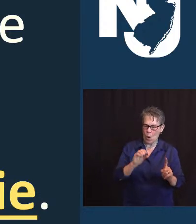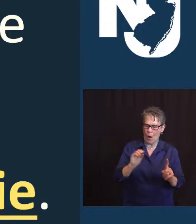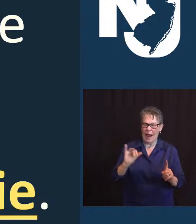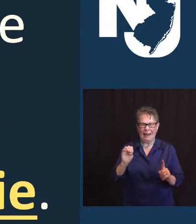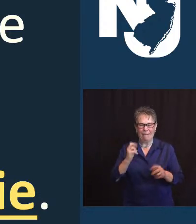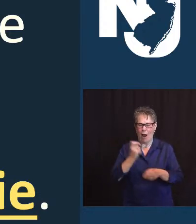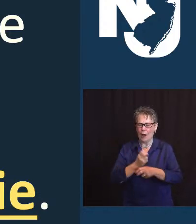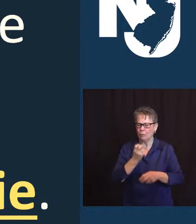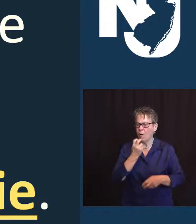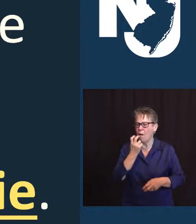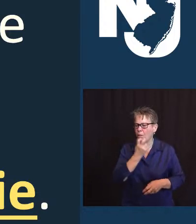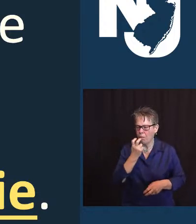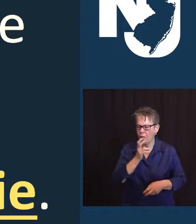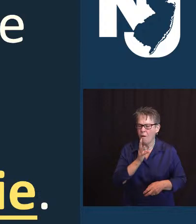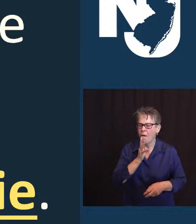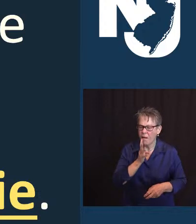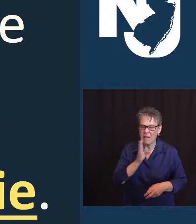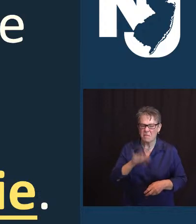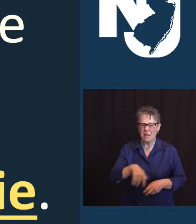nj.gov/OOIE,